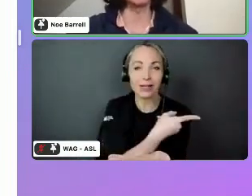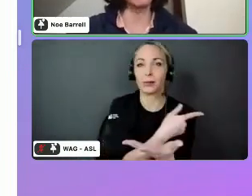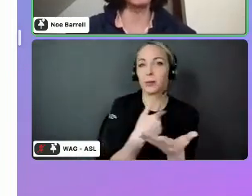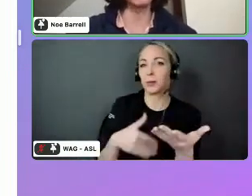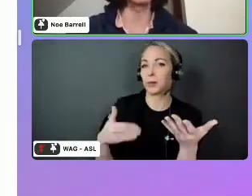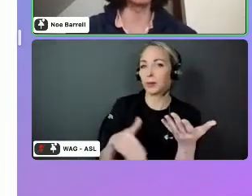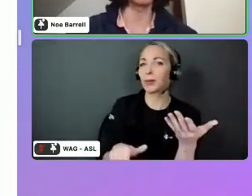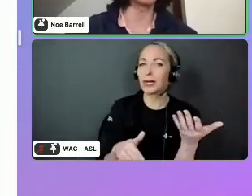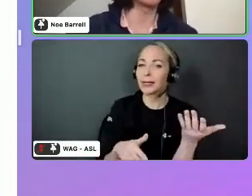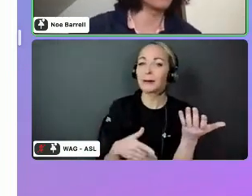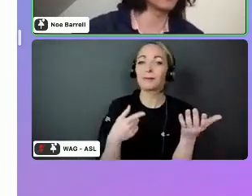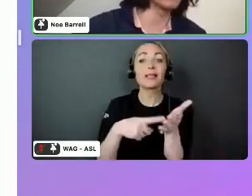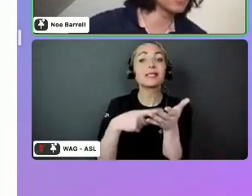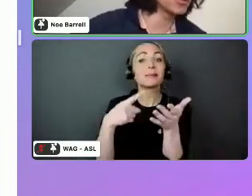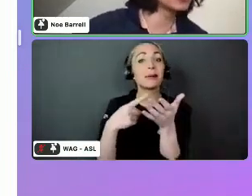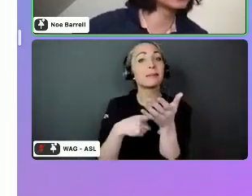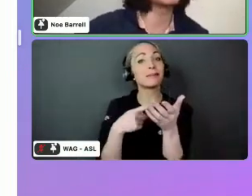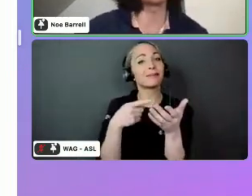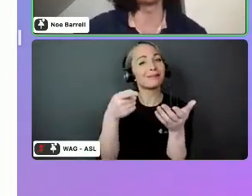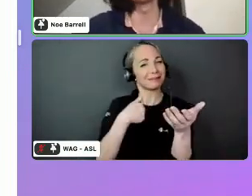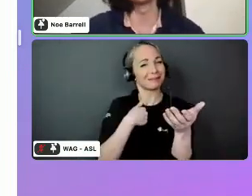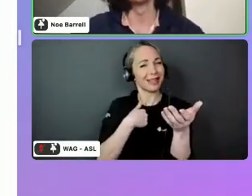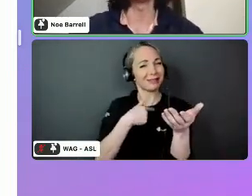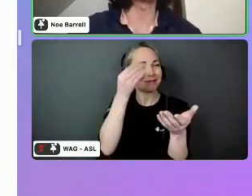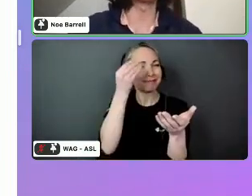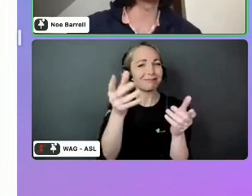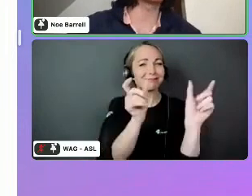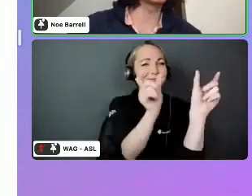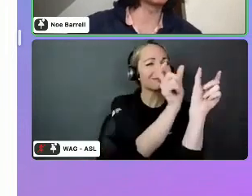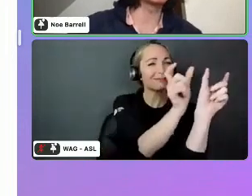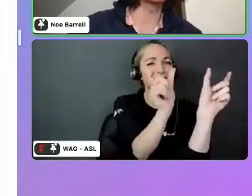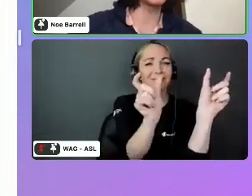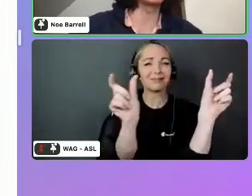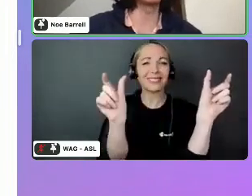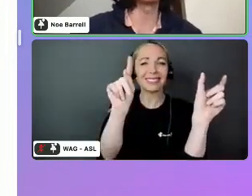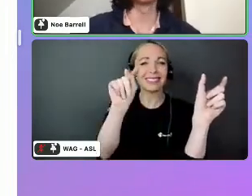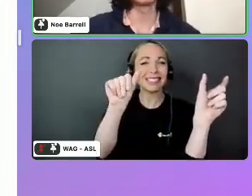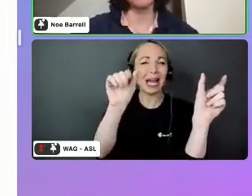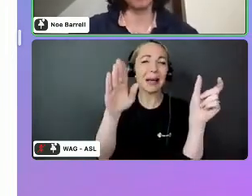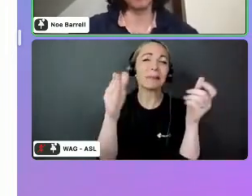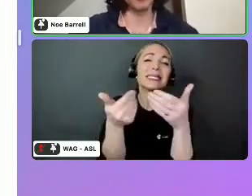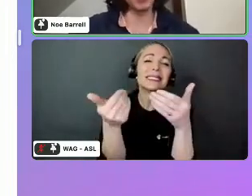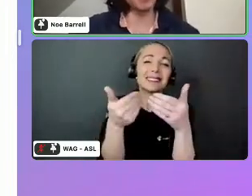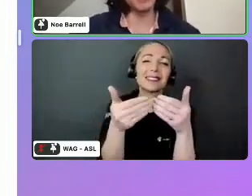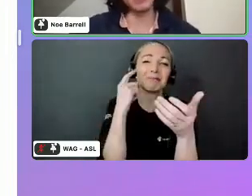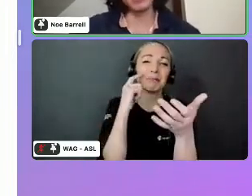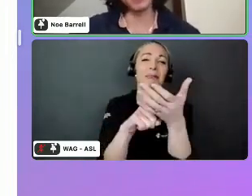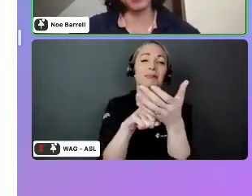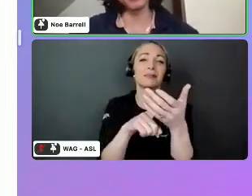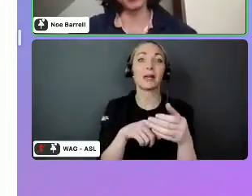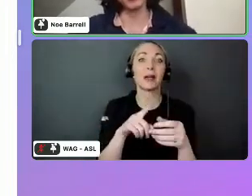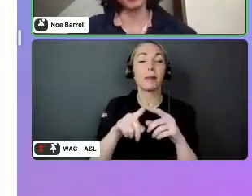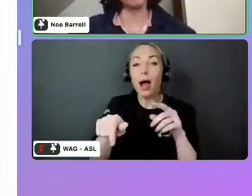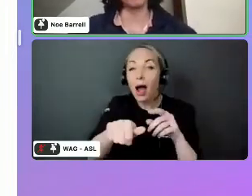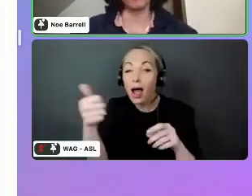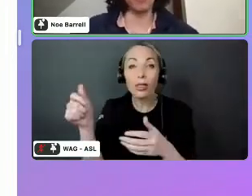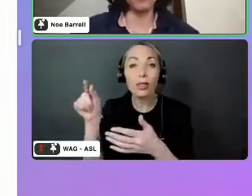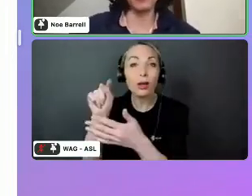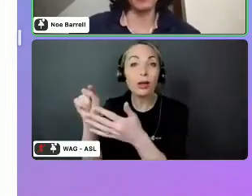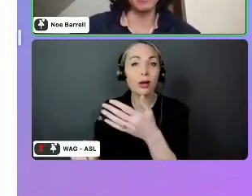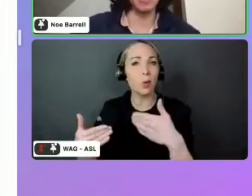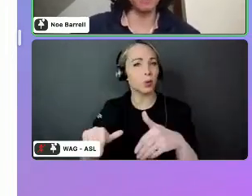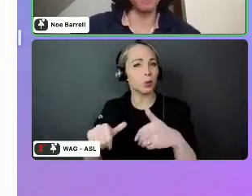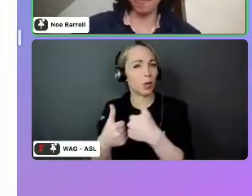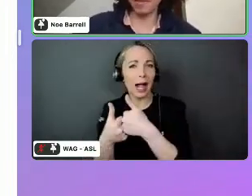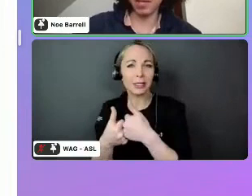of other places where before, when we weren't using this approach, we just weren't seeing the best detections. And then once we implemented this approach, we were all of a